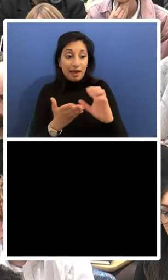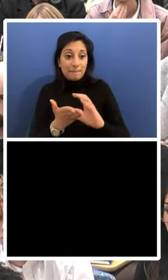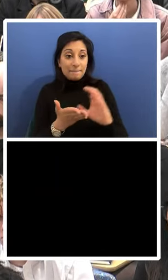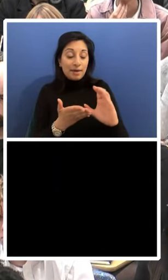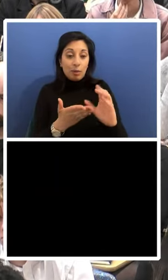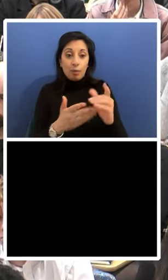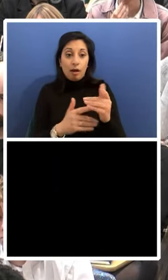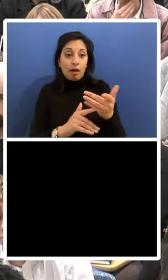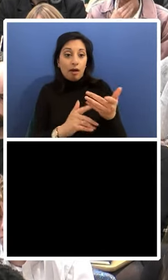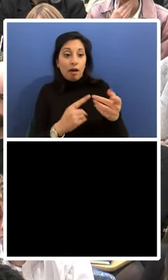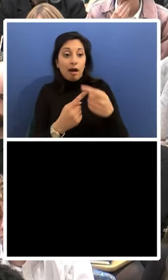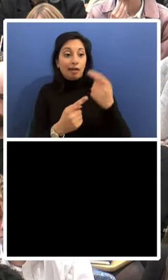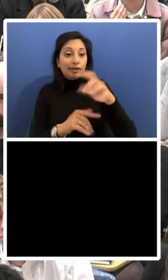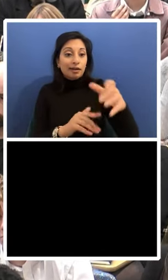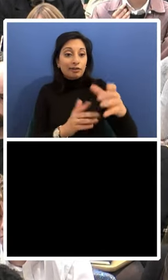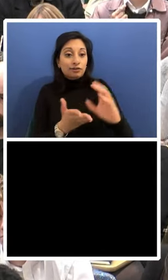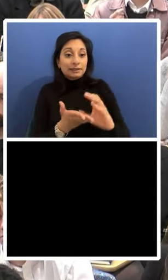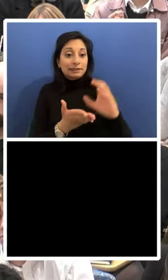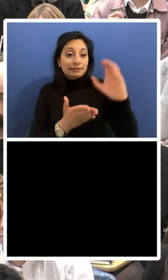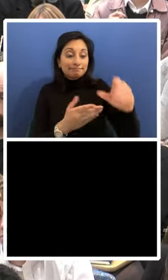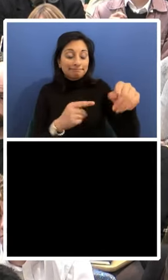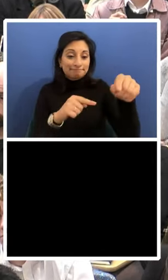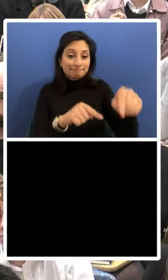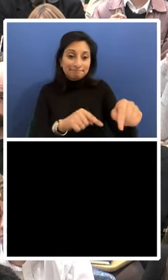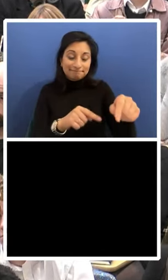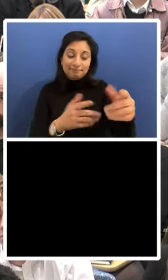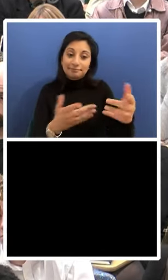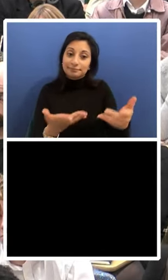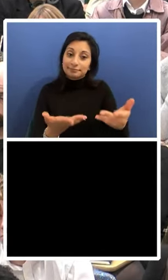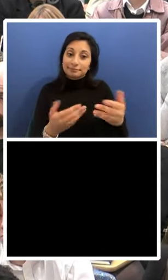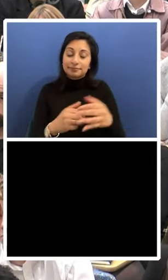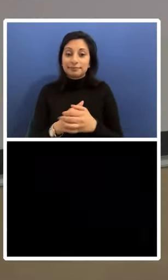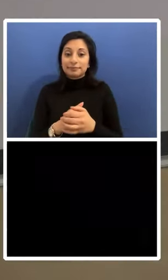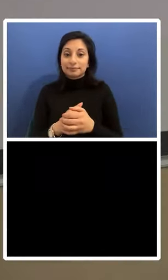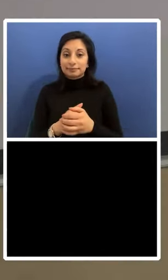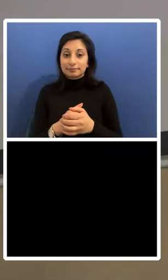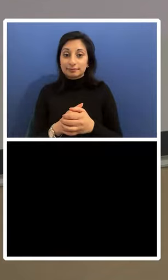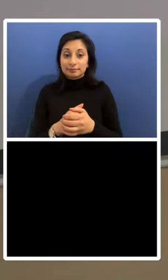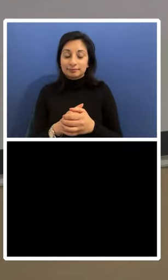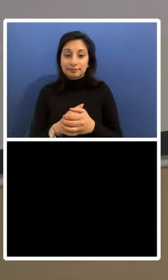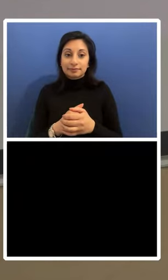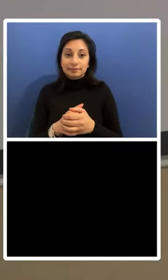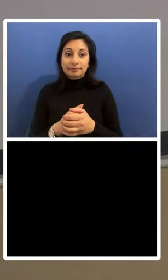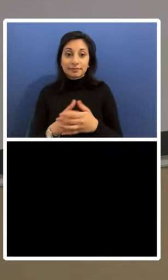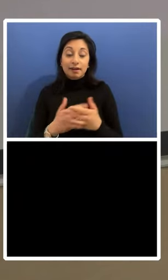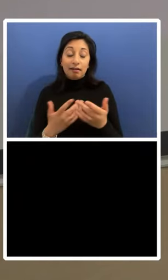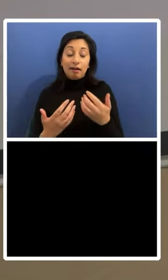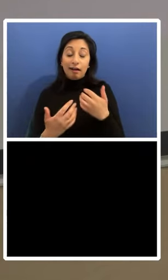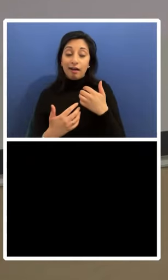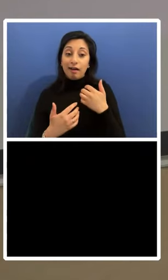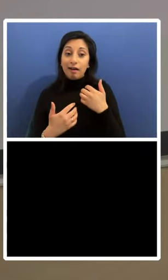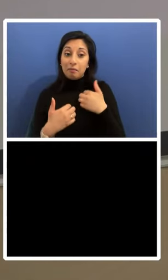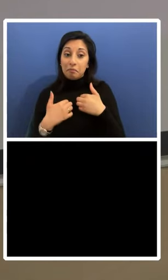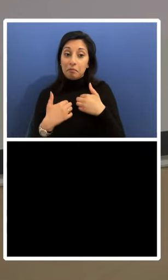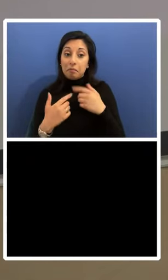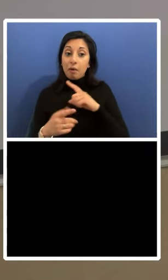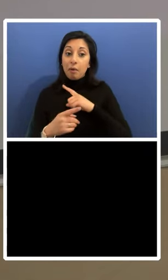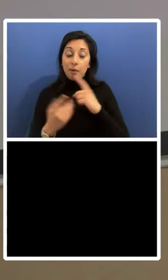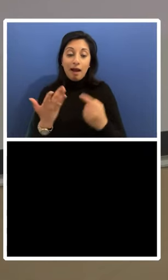that's a bit of a convoluted question. Yeah, you want to go? So that's exactly what's happening right now. This is what I'm really excited about. At the